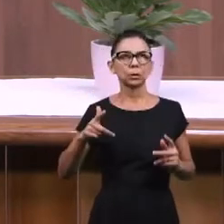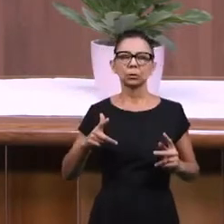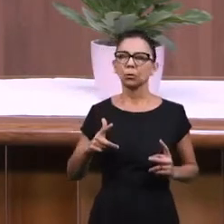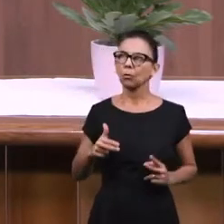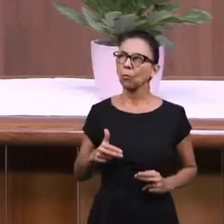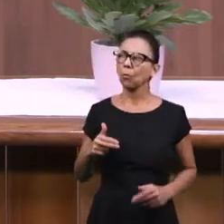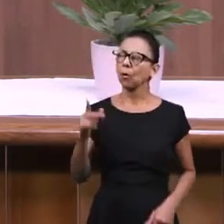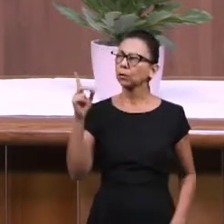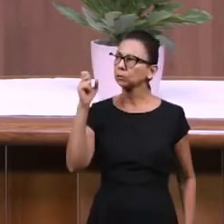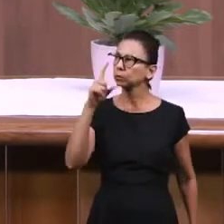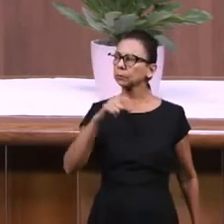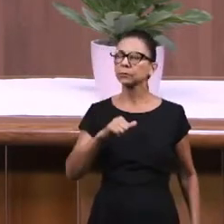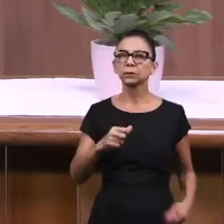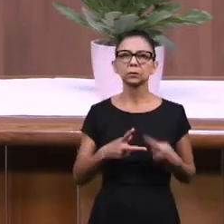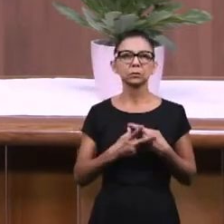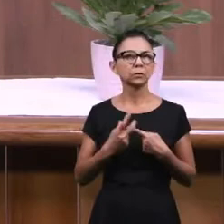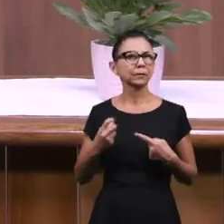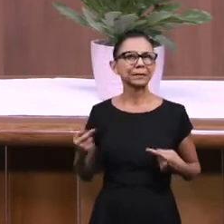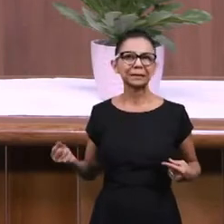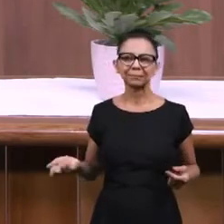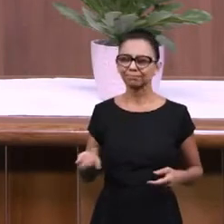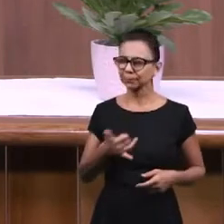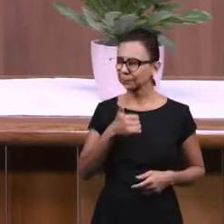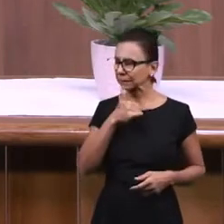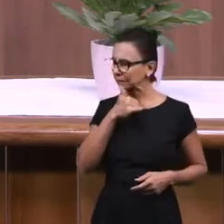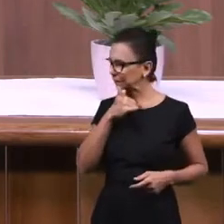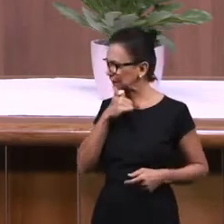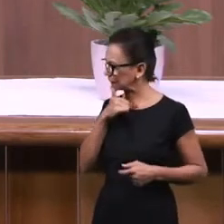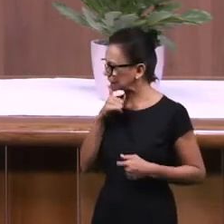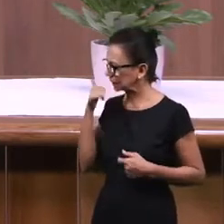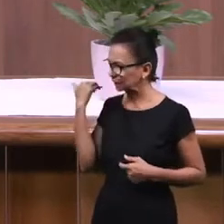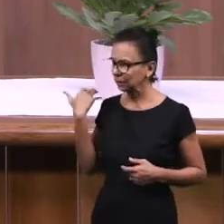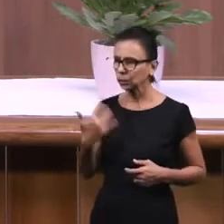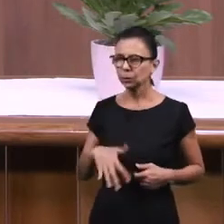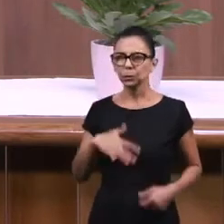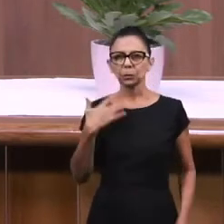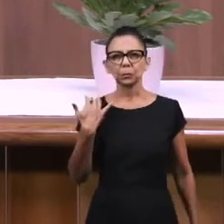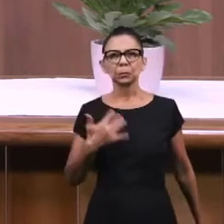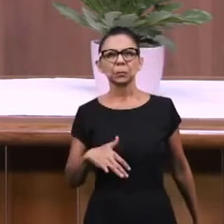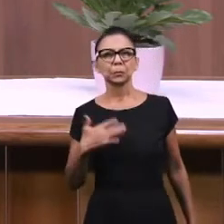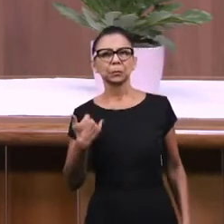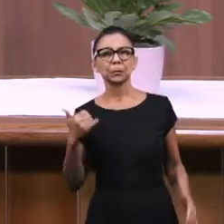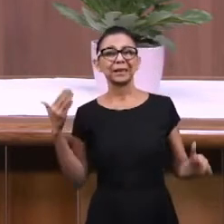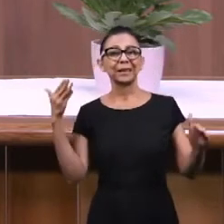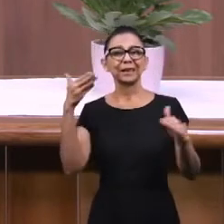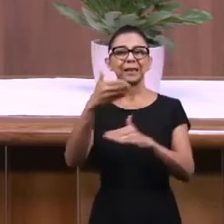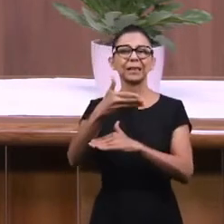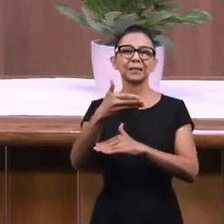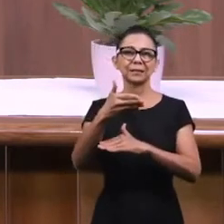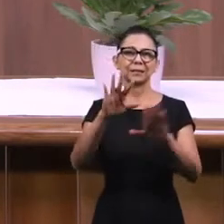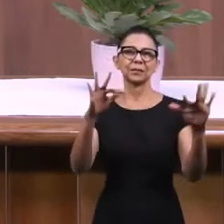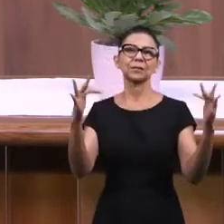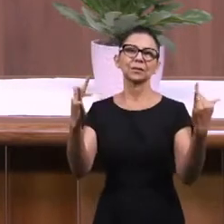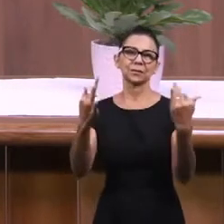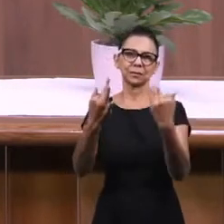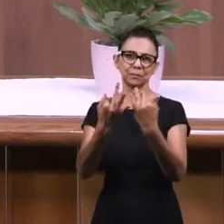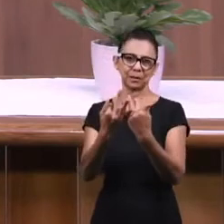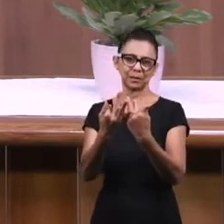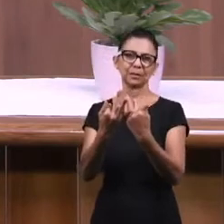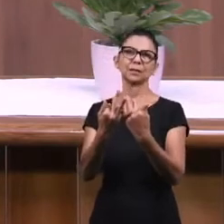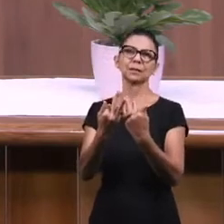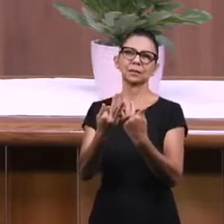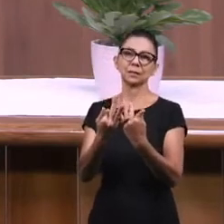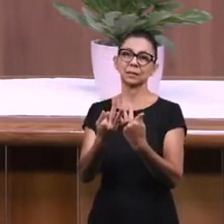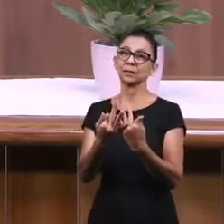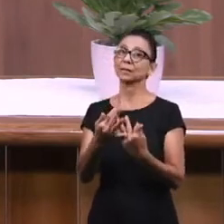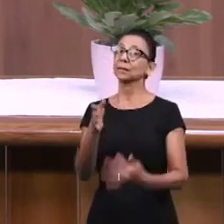facing difficulties and trials, where the sadness that comes upon you and many others is too strong for